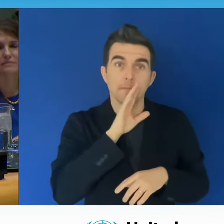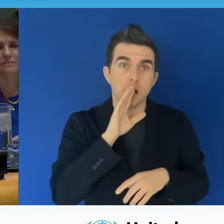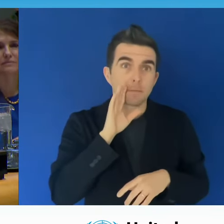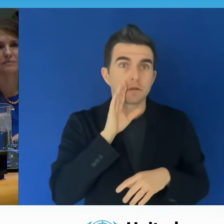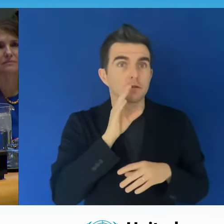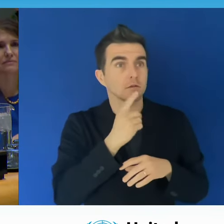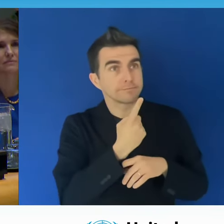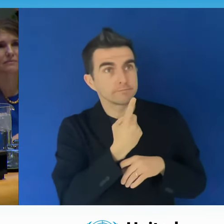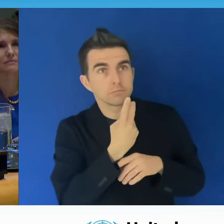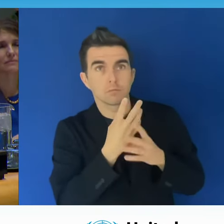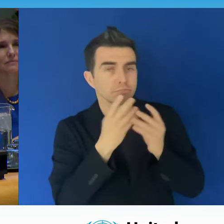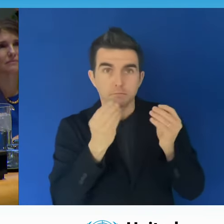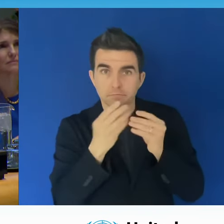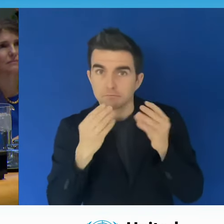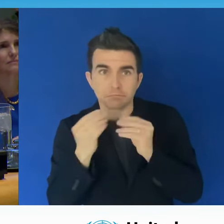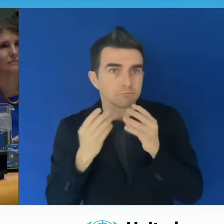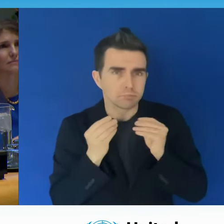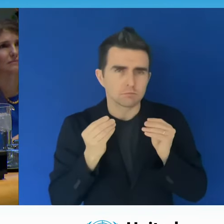aid.